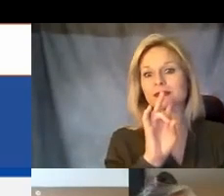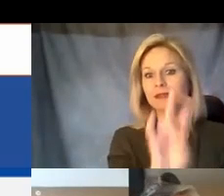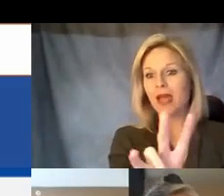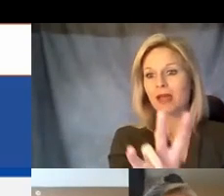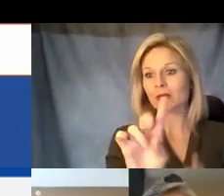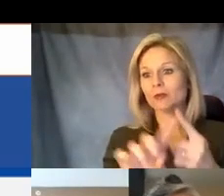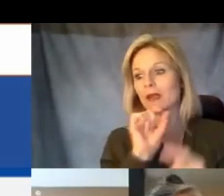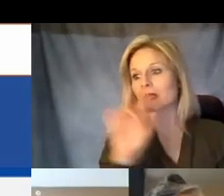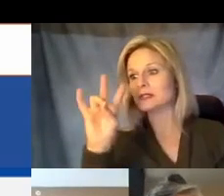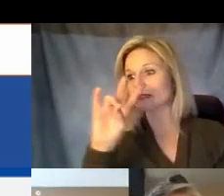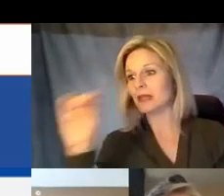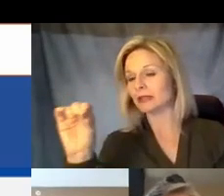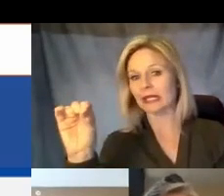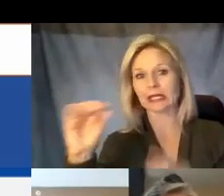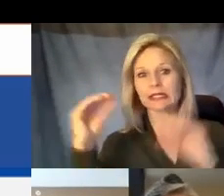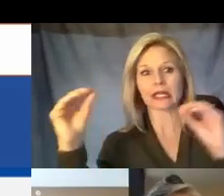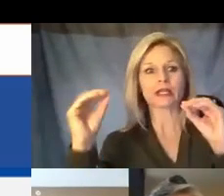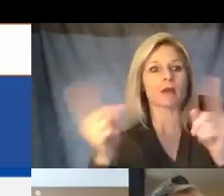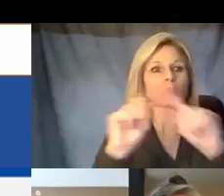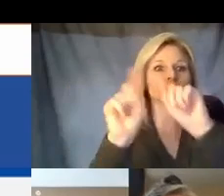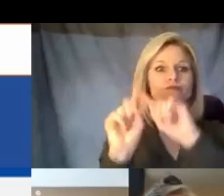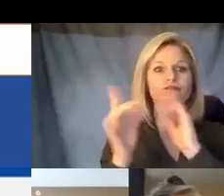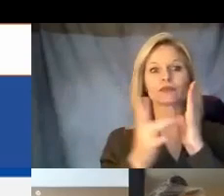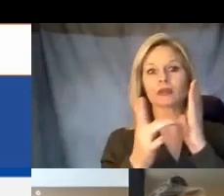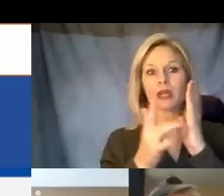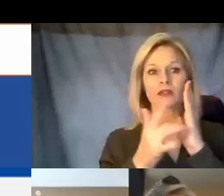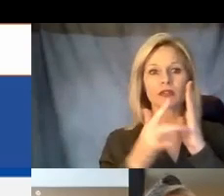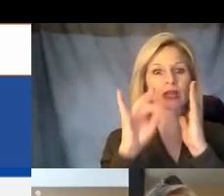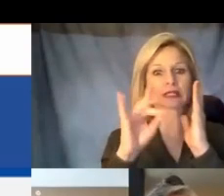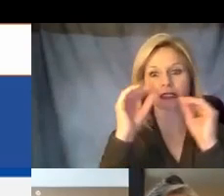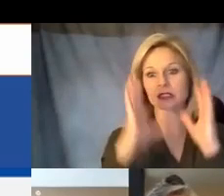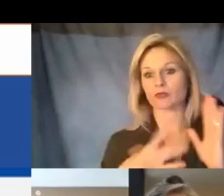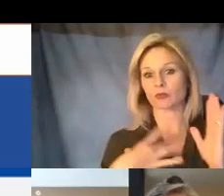70-year-olds are teaching all kinds of technology, and you find a teacher you like. And,